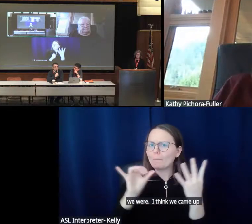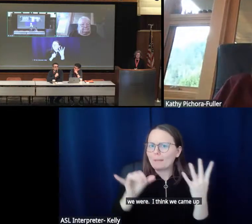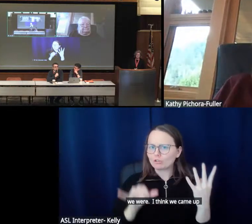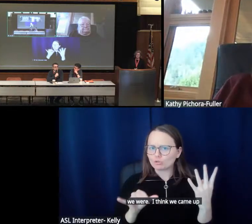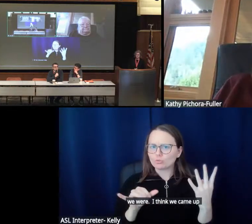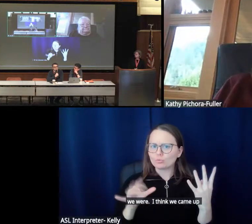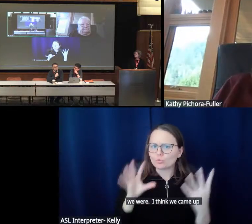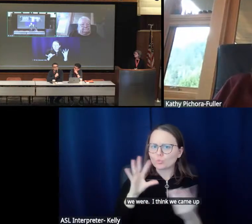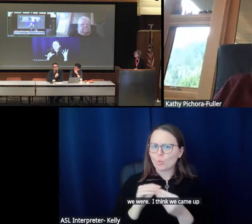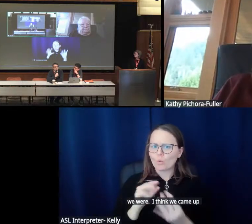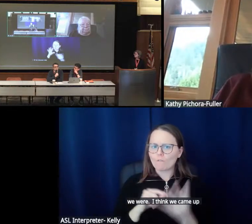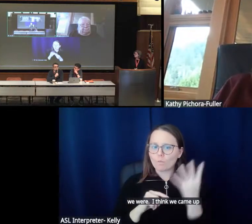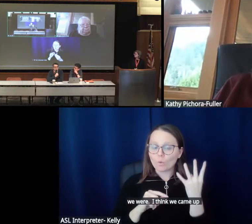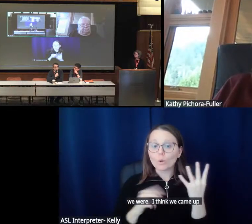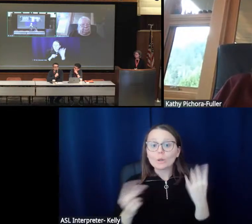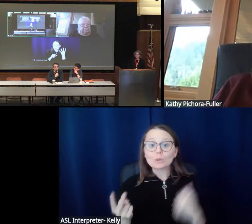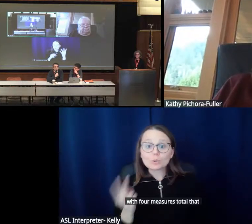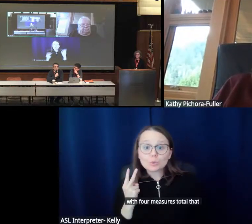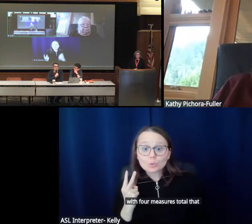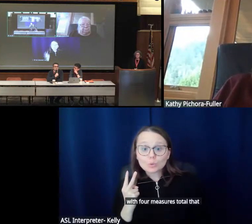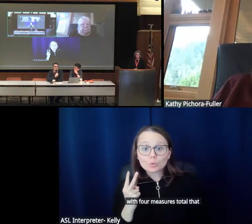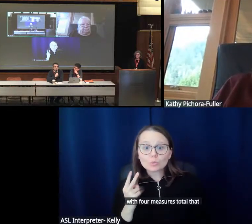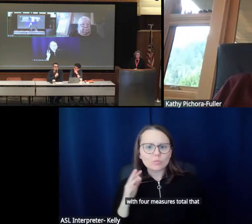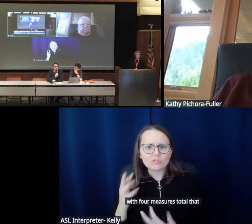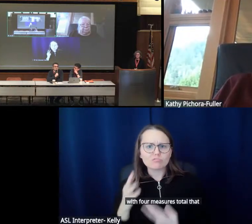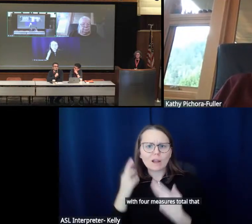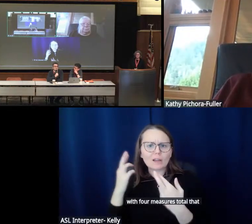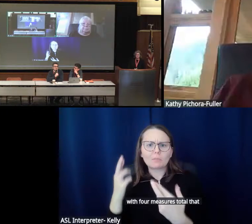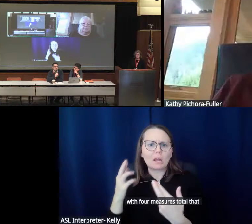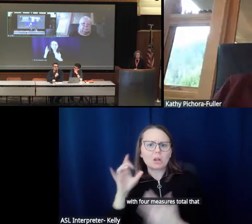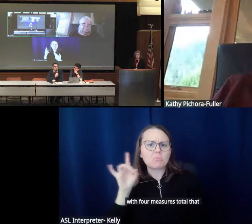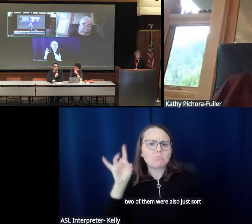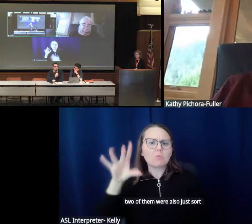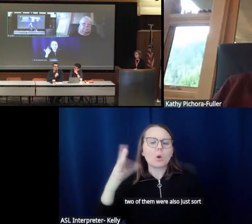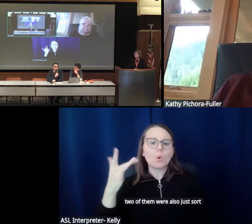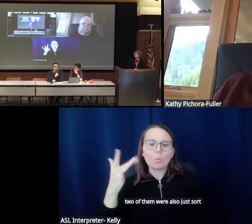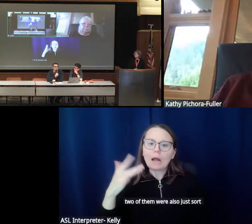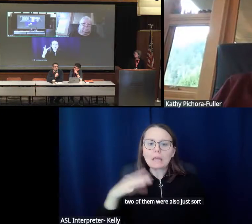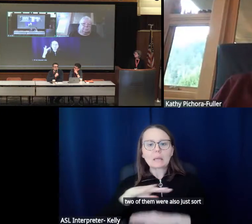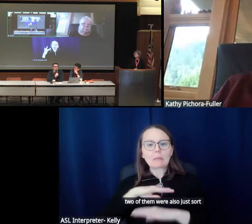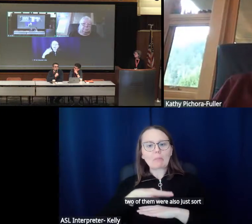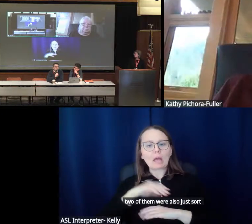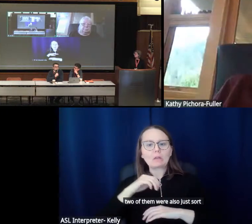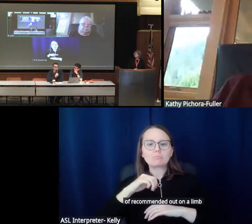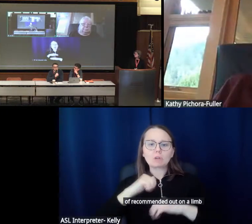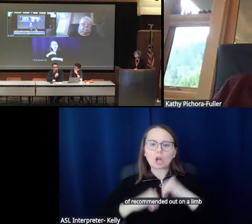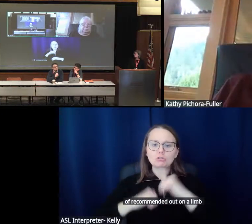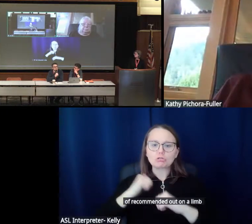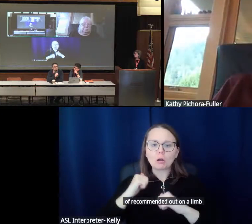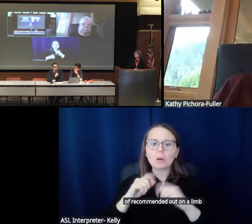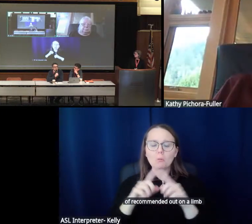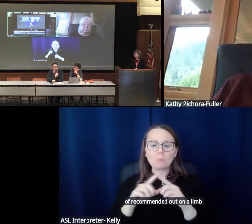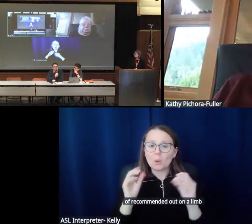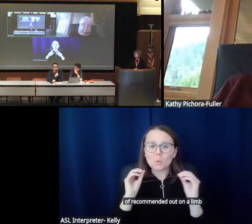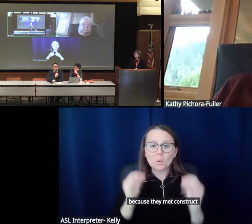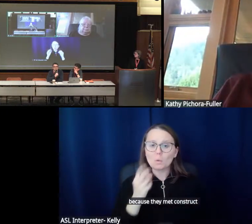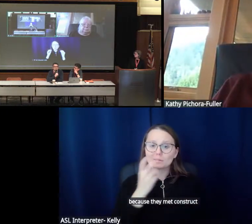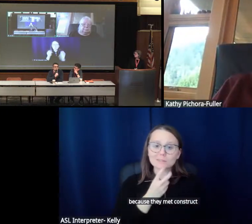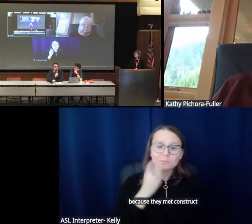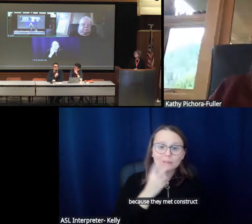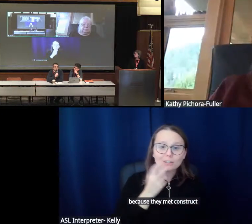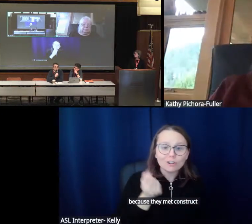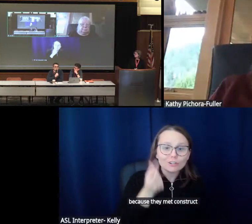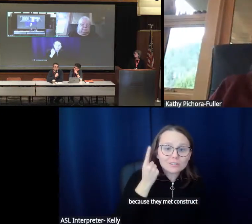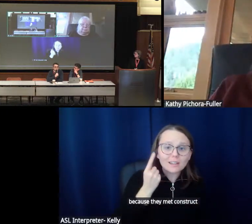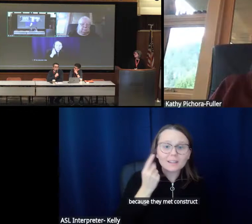that 2 of them were also just sort of recommended out on a limb because they met construct areas. But we had almost no speech and speech understanding or